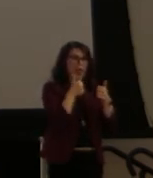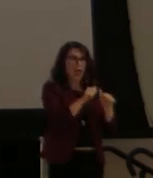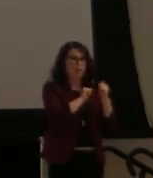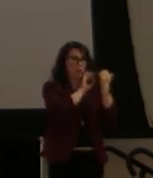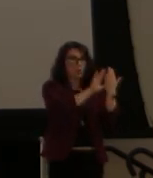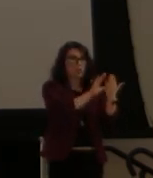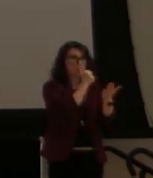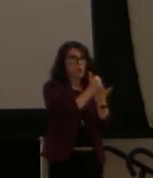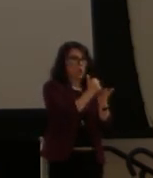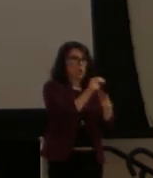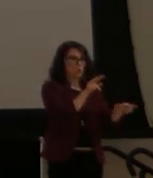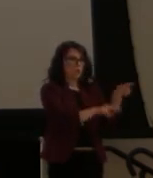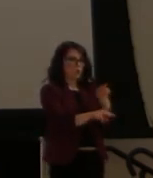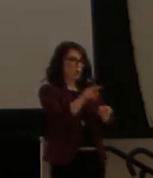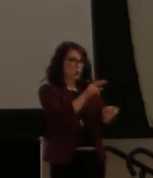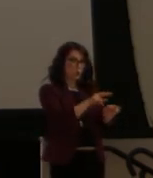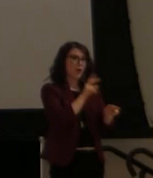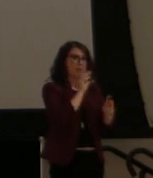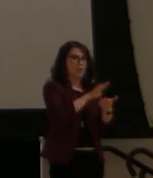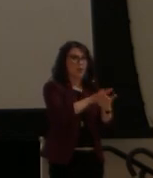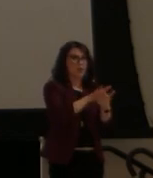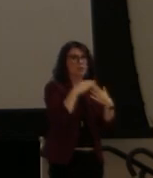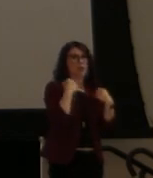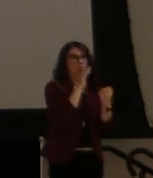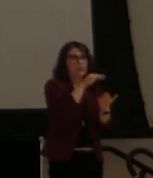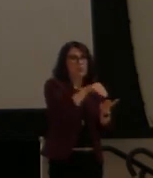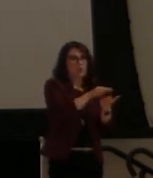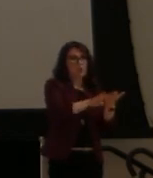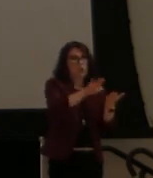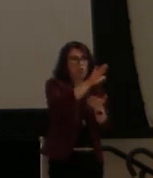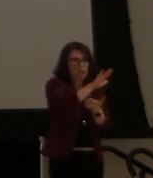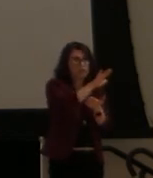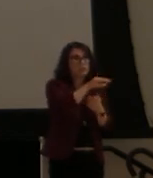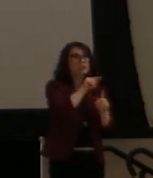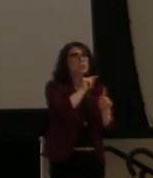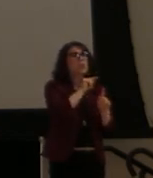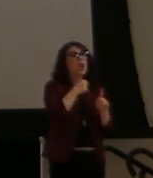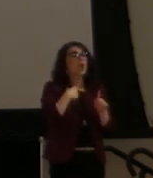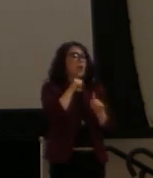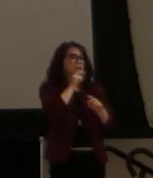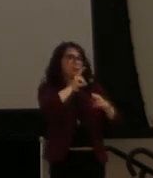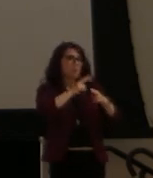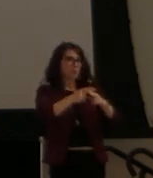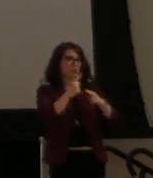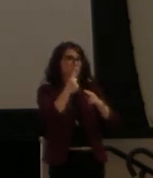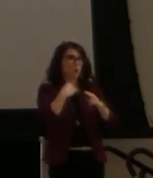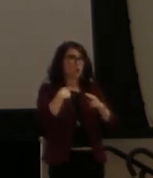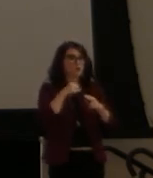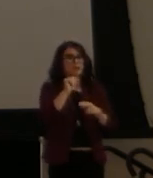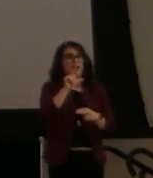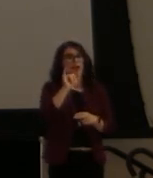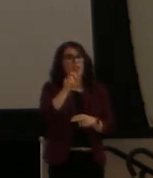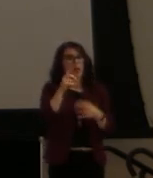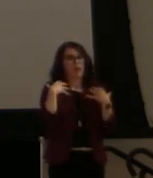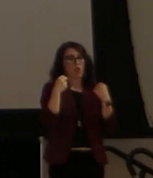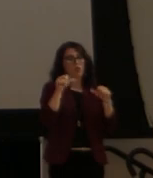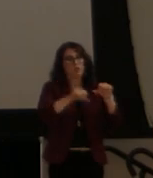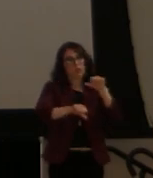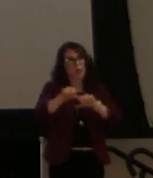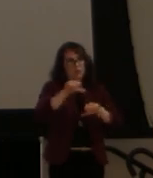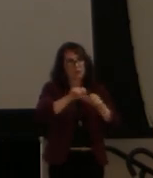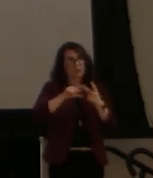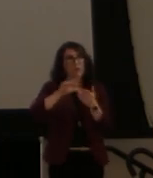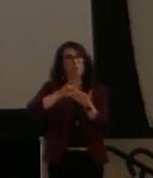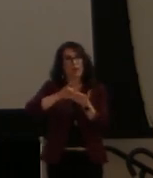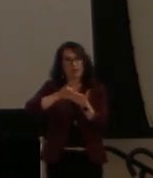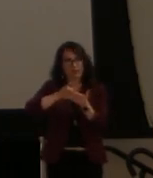Health Center colleges. And the Academic Health Center colleges I probably did not mention was Allied Health Sciences,